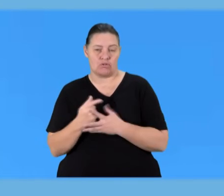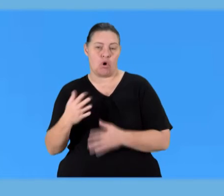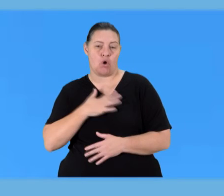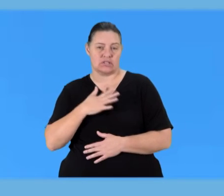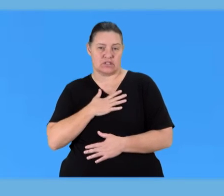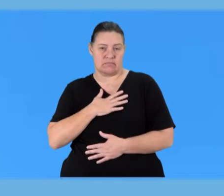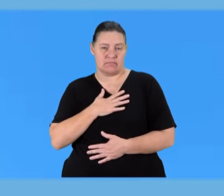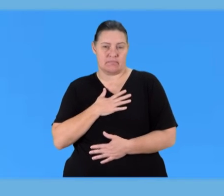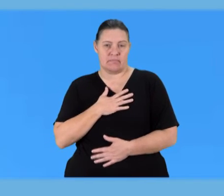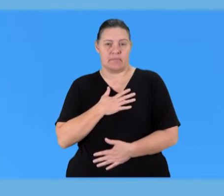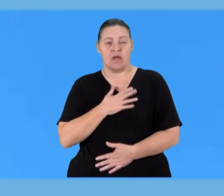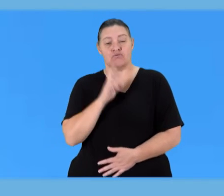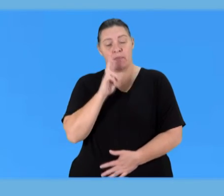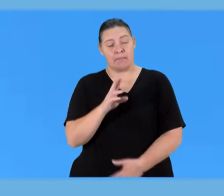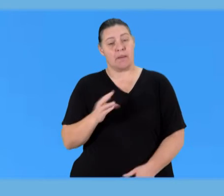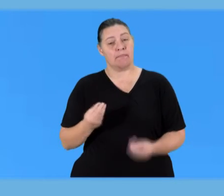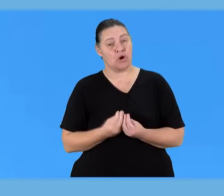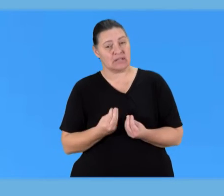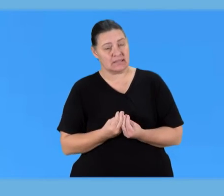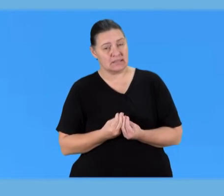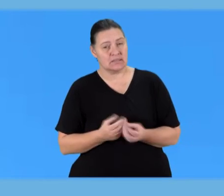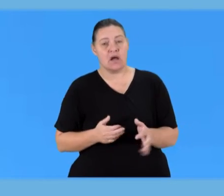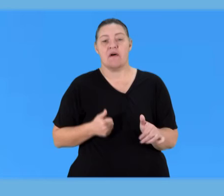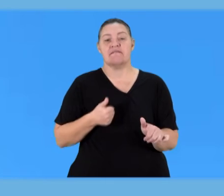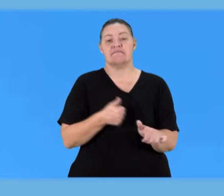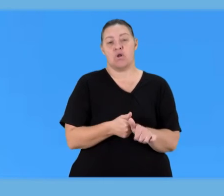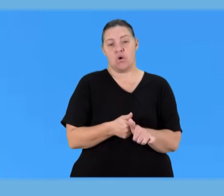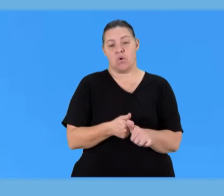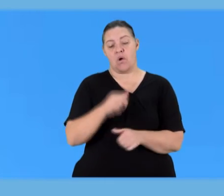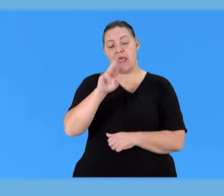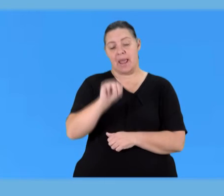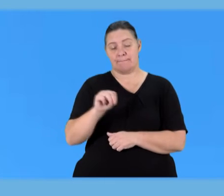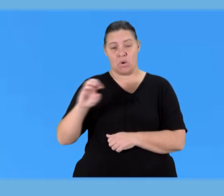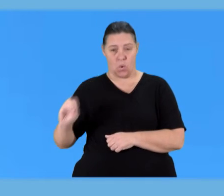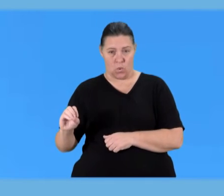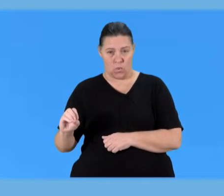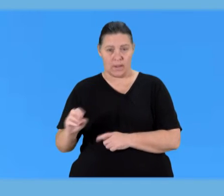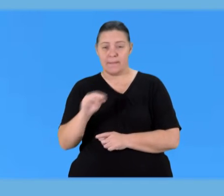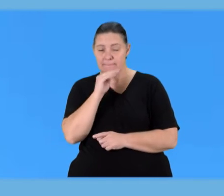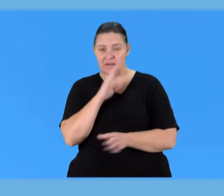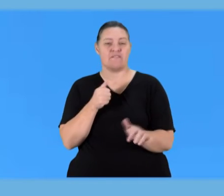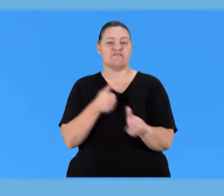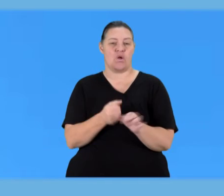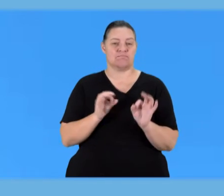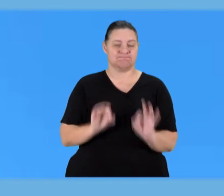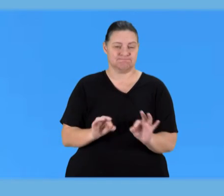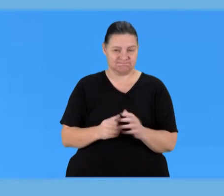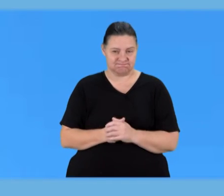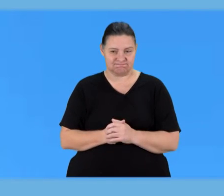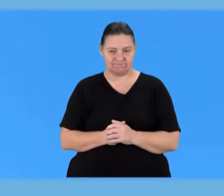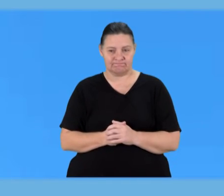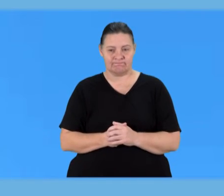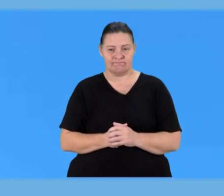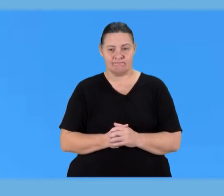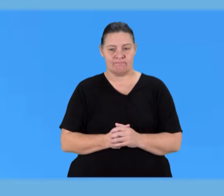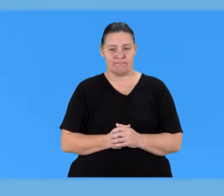with oxygen, and remember the product, it is going to follow the MO. So it's going to follow this particular